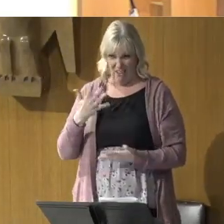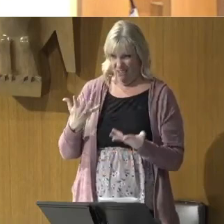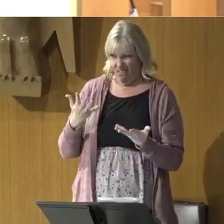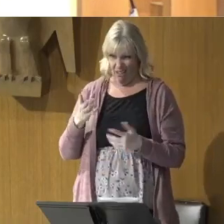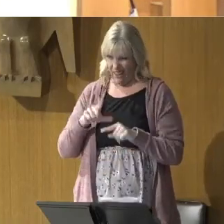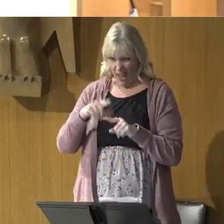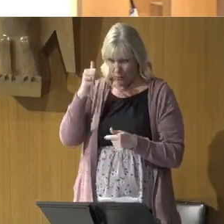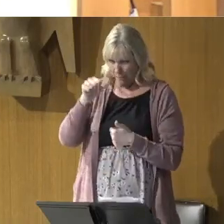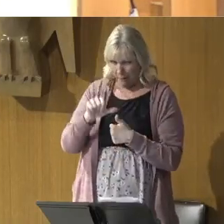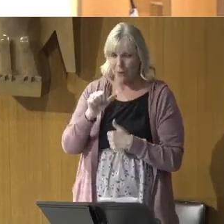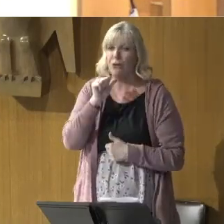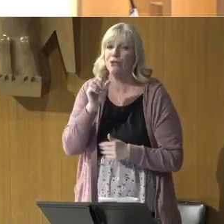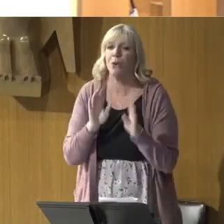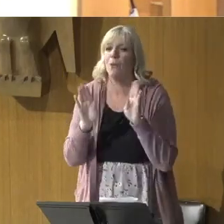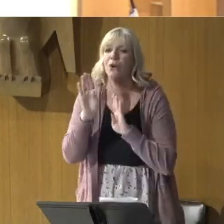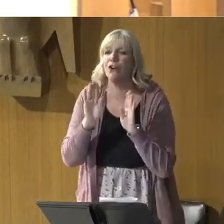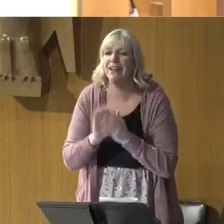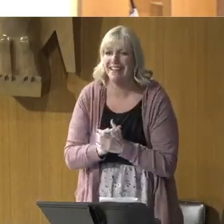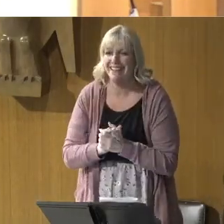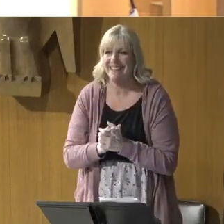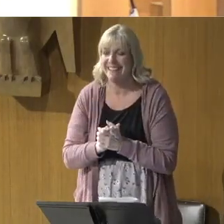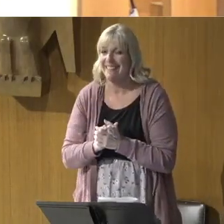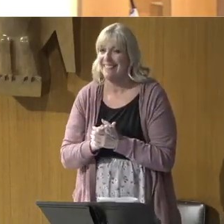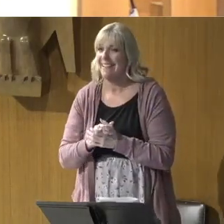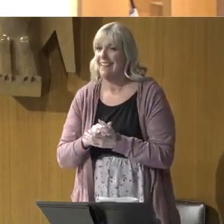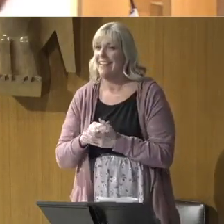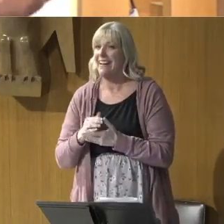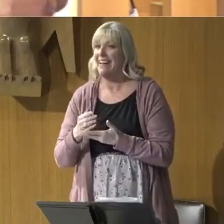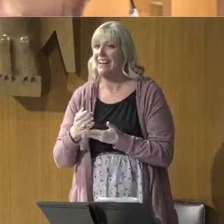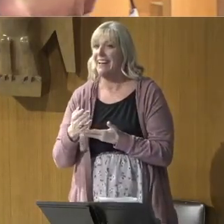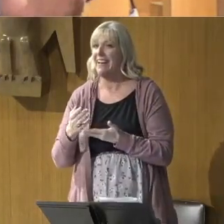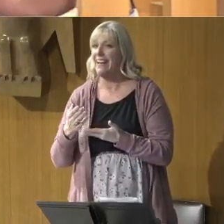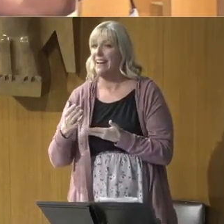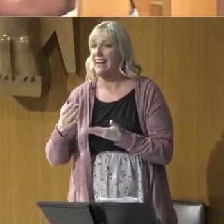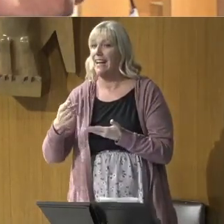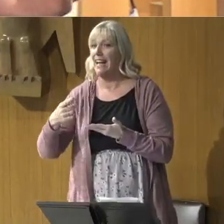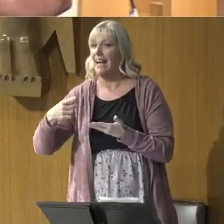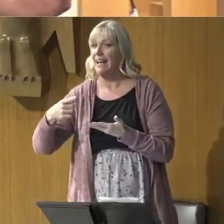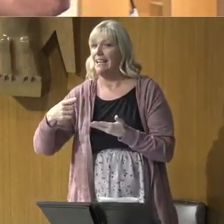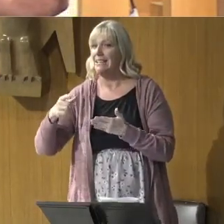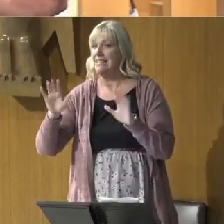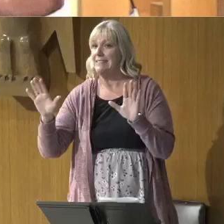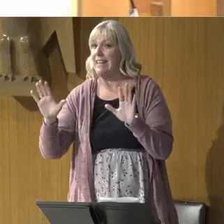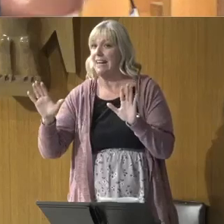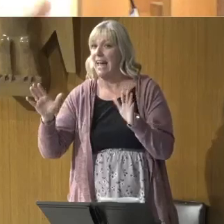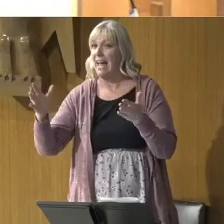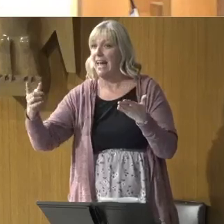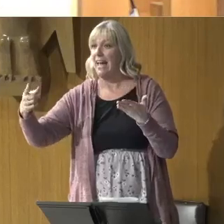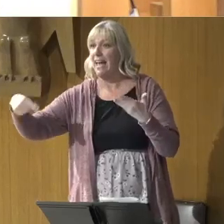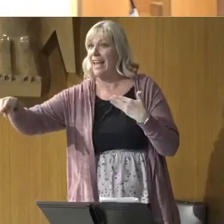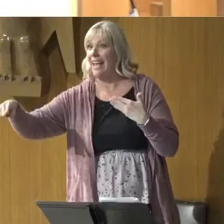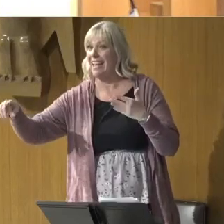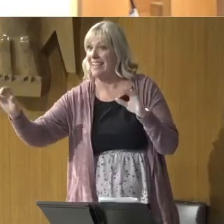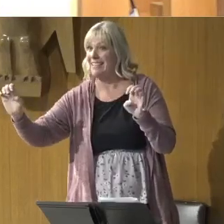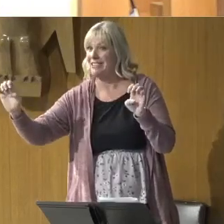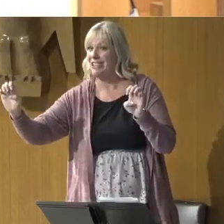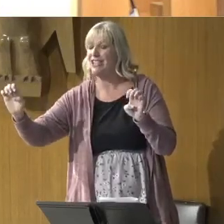don't worry. Next Sunday after Easter is already communion Sunday. We'll do it again.